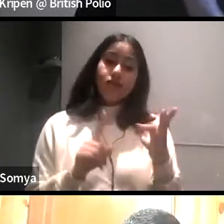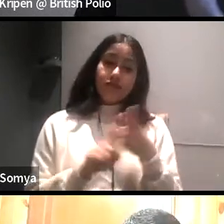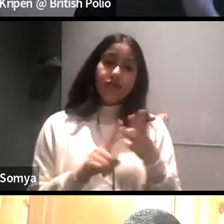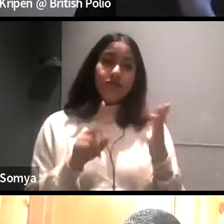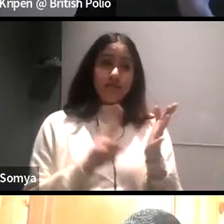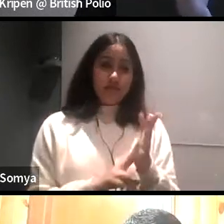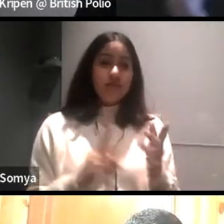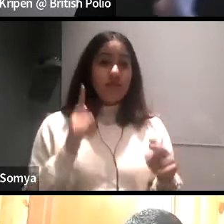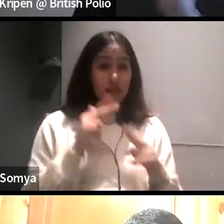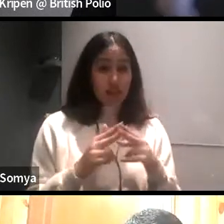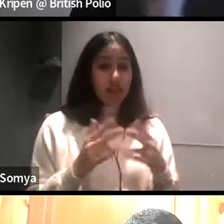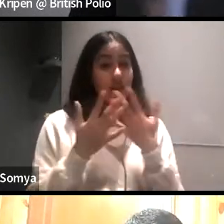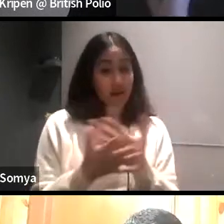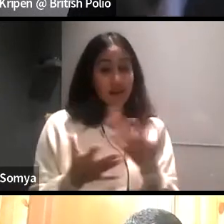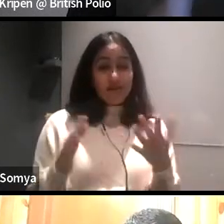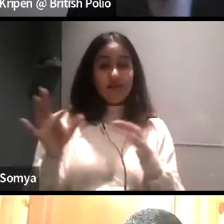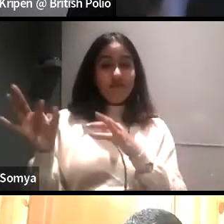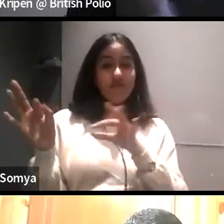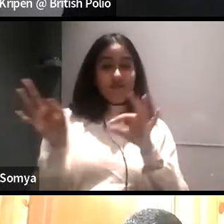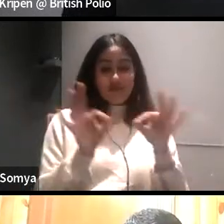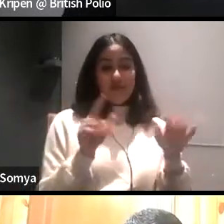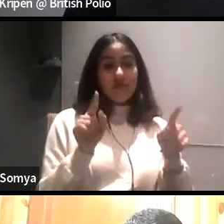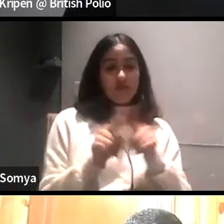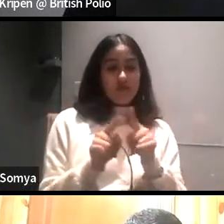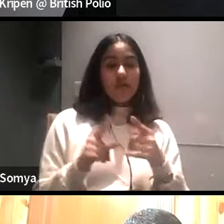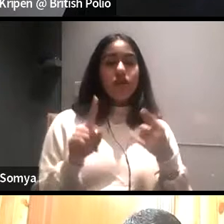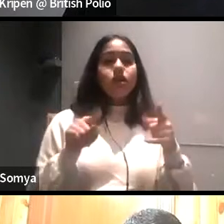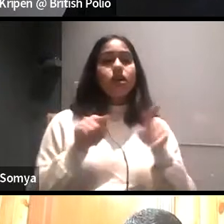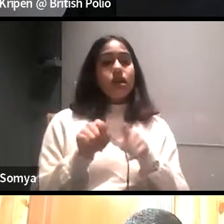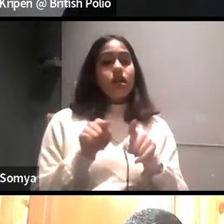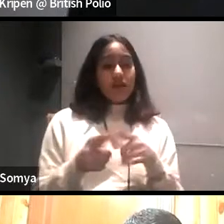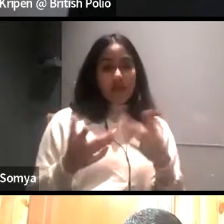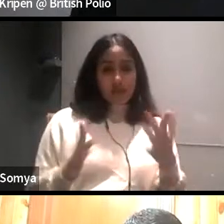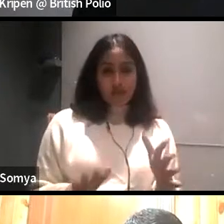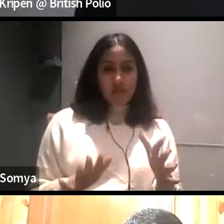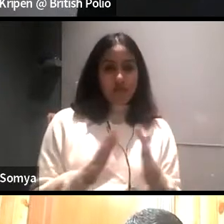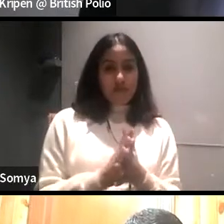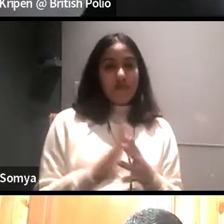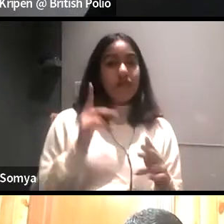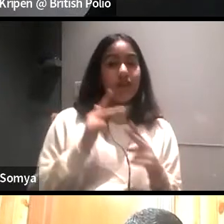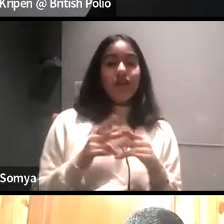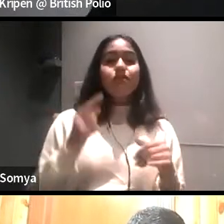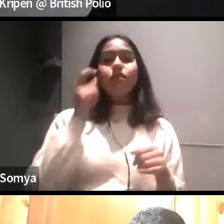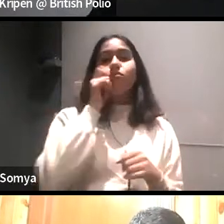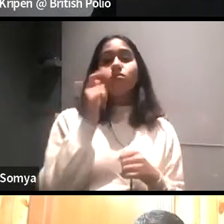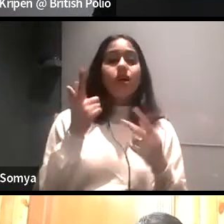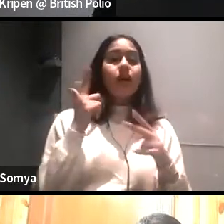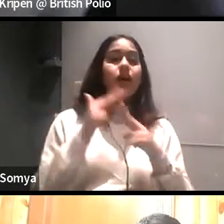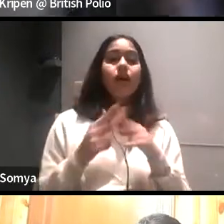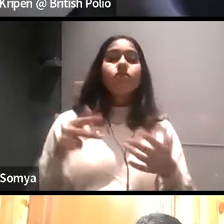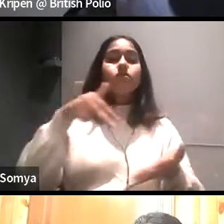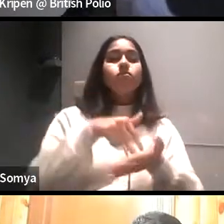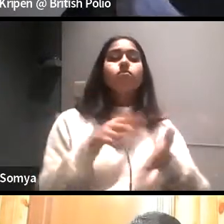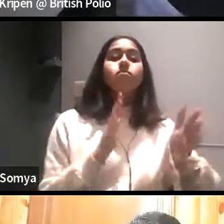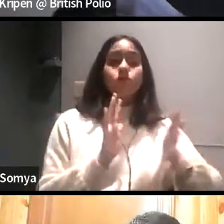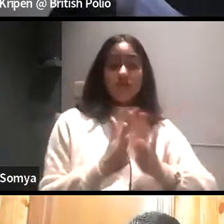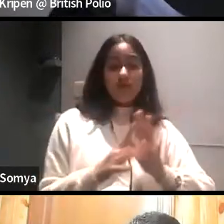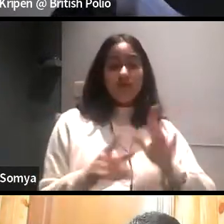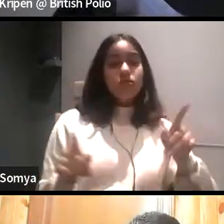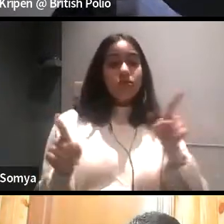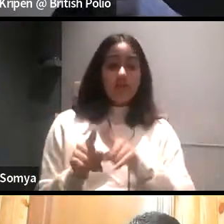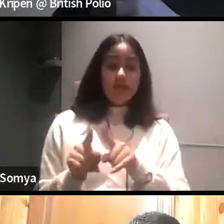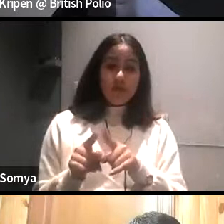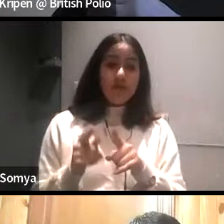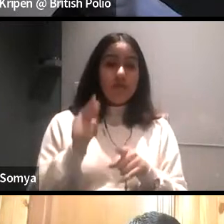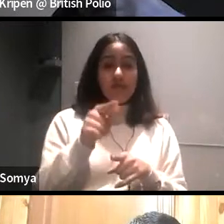typical idea of someone with autism, for example, is a very male profile. So I think we're only